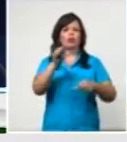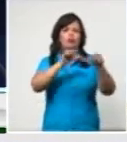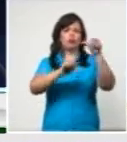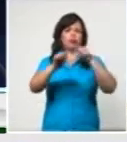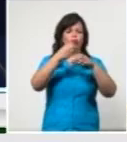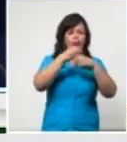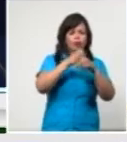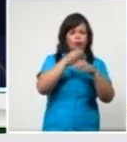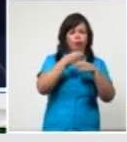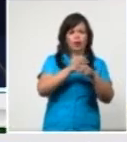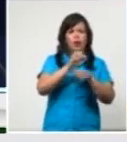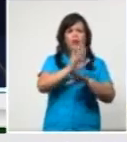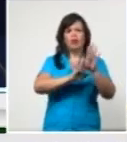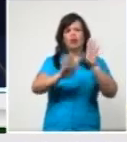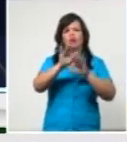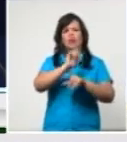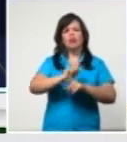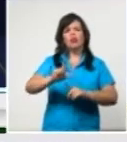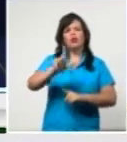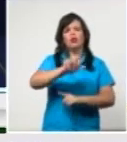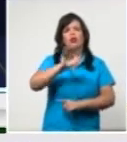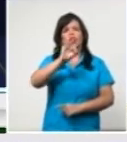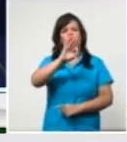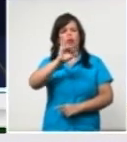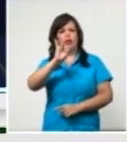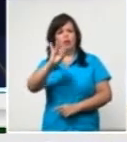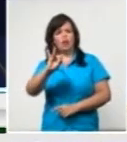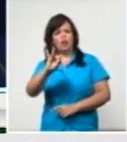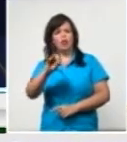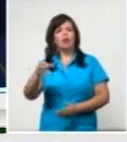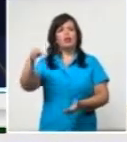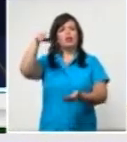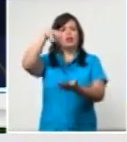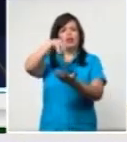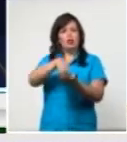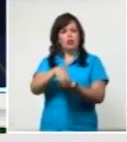and at the Civil Defense, 87,